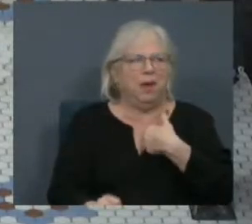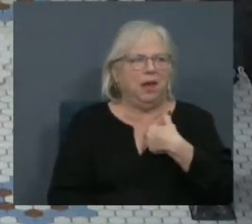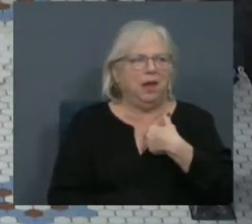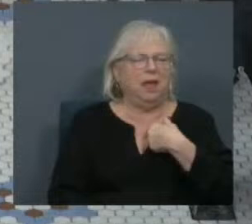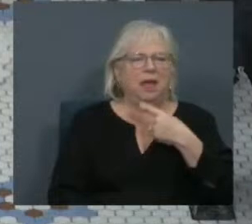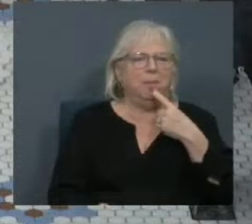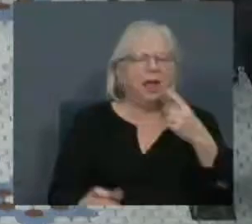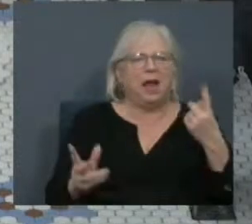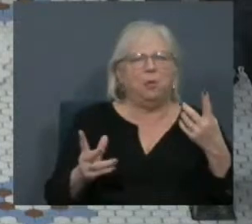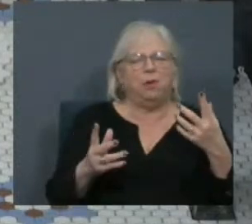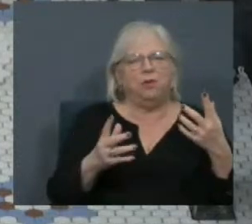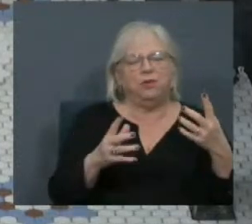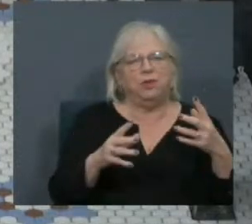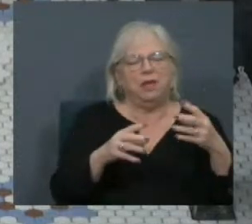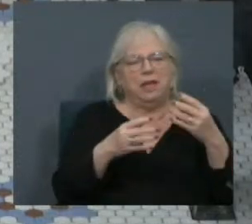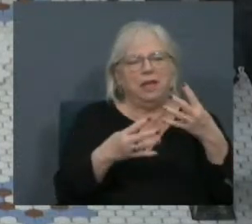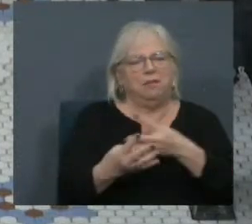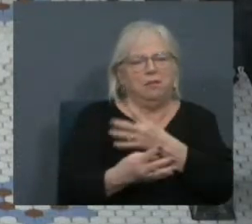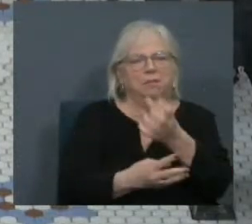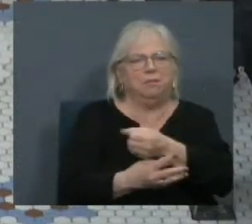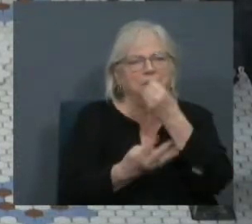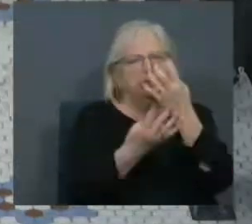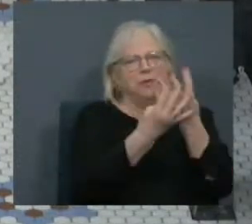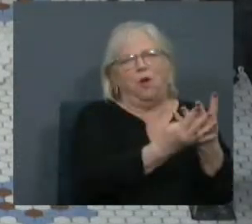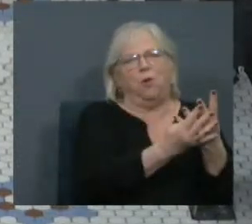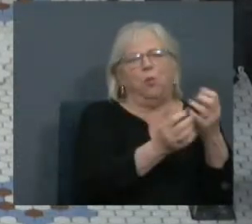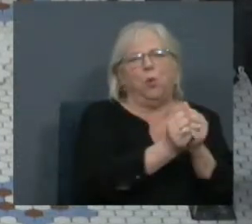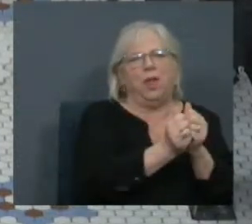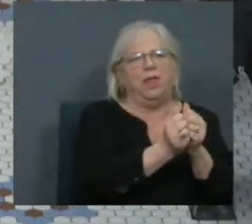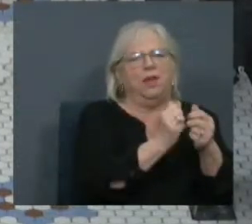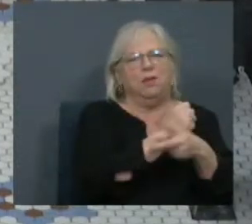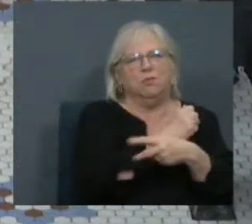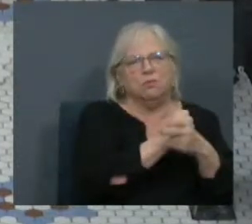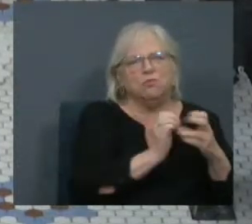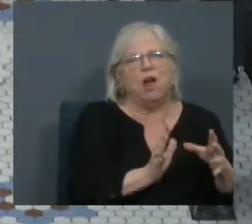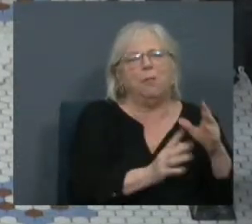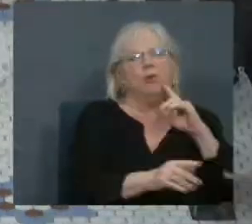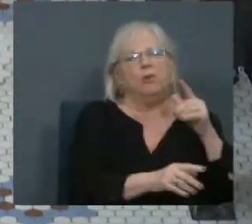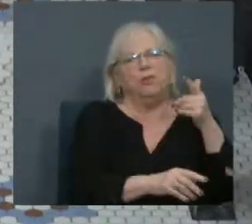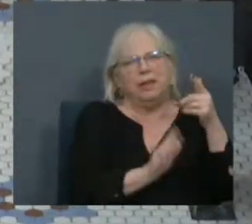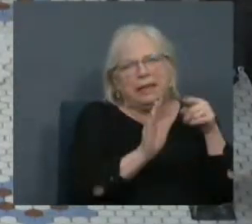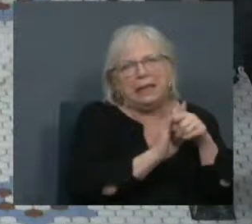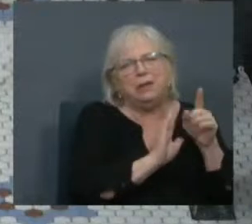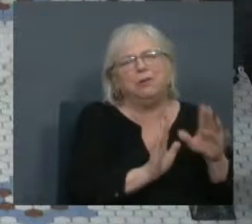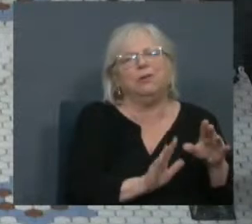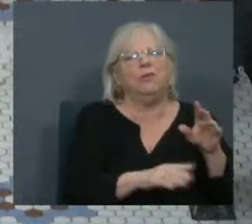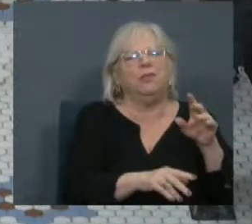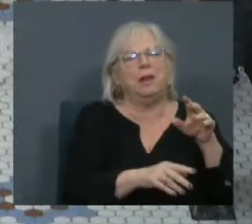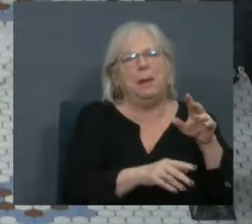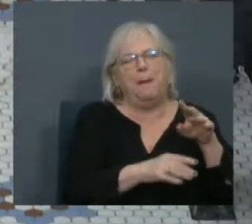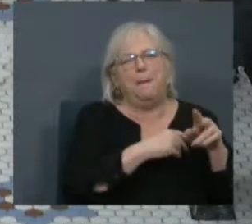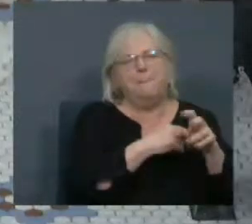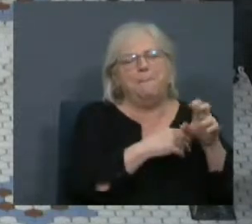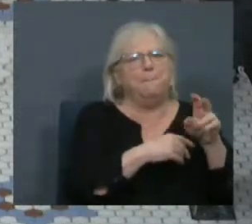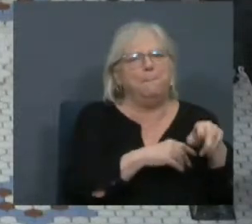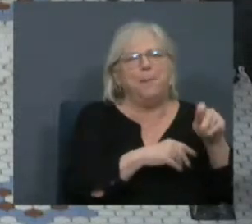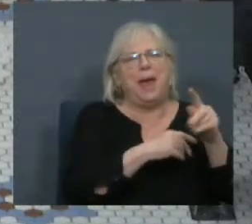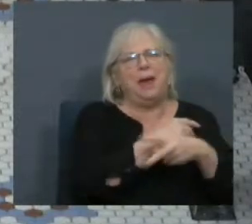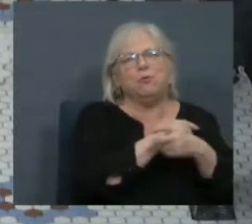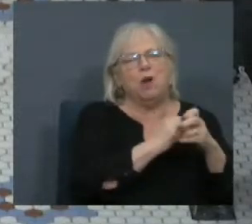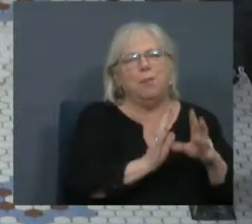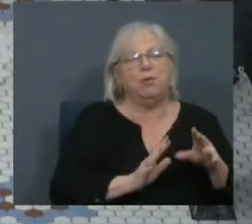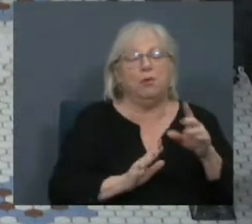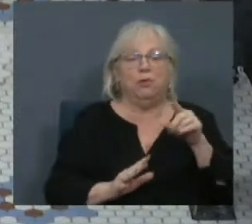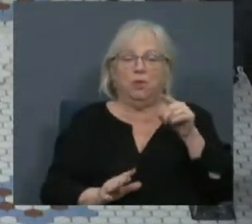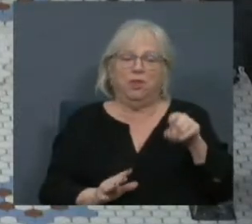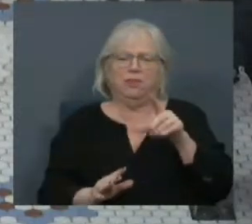and bank robbers and drug dealers. And so this is doing the opposite of creating opportunities for people. This is doing the opposite